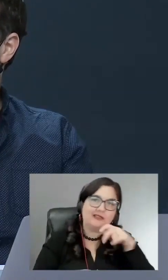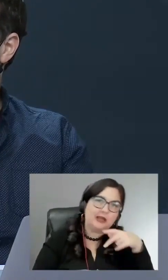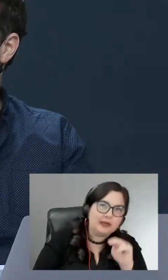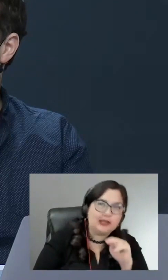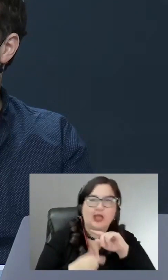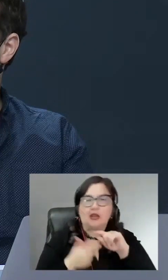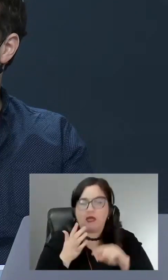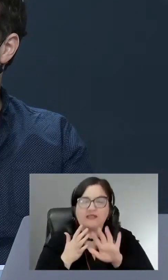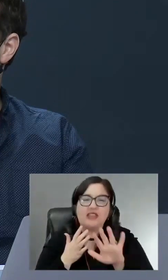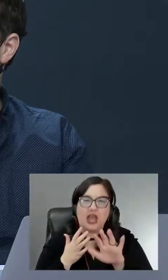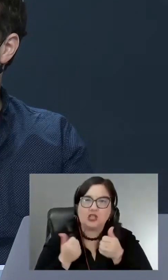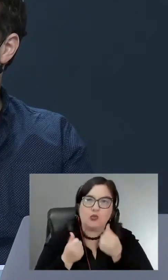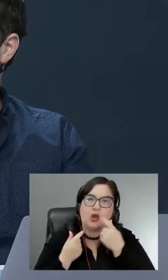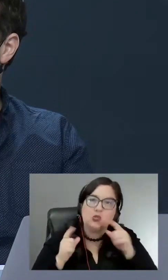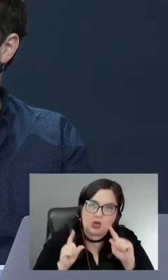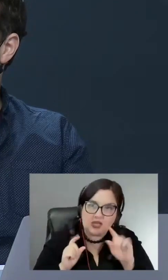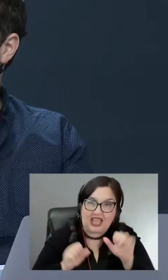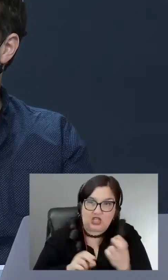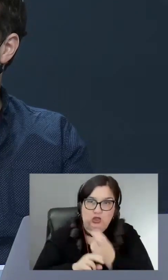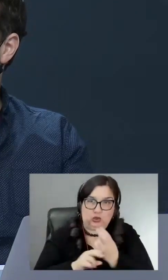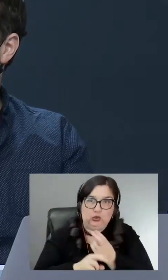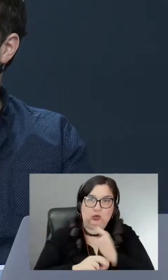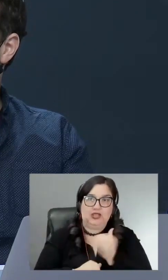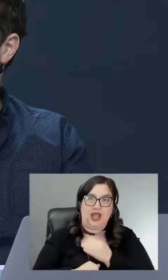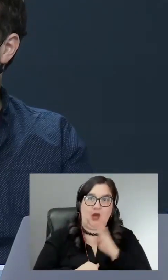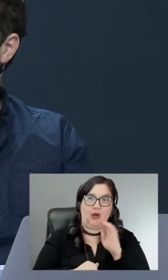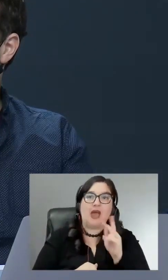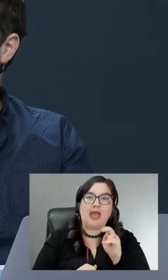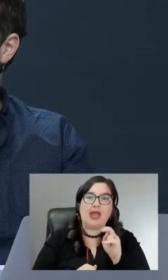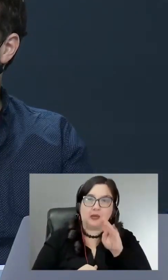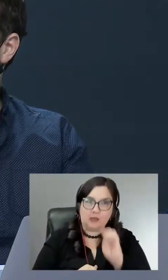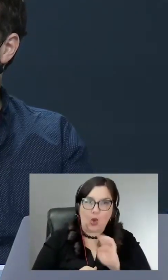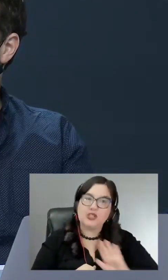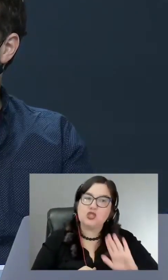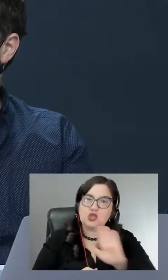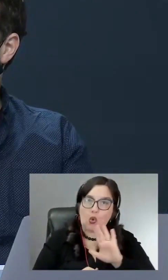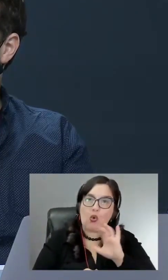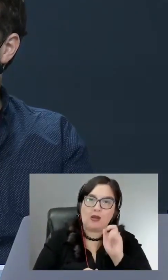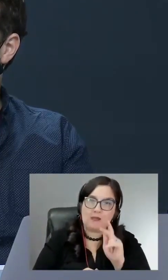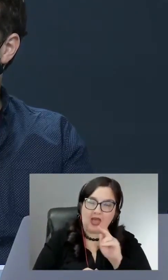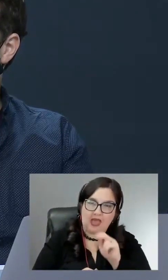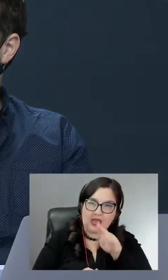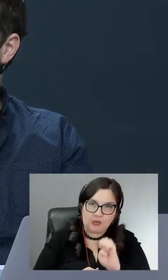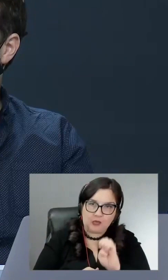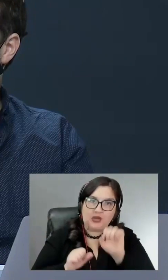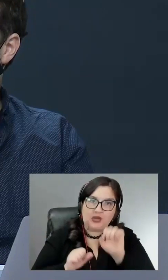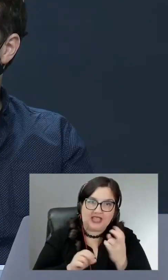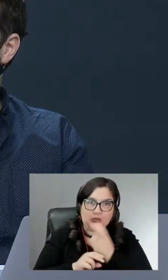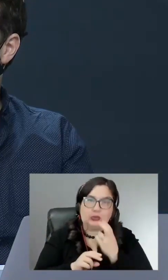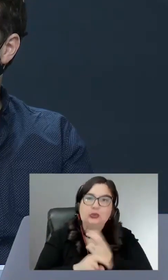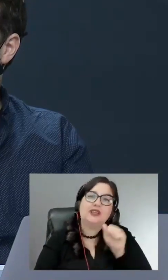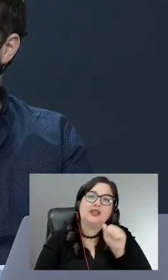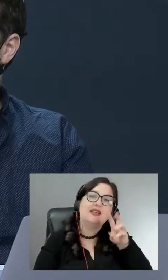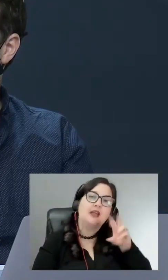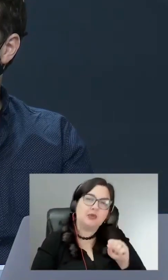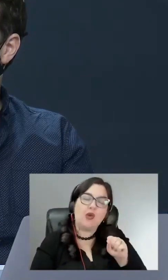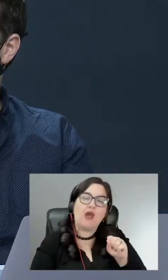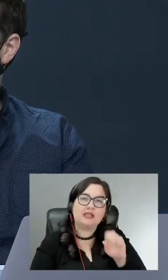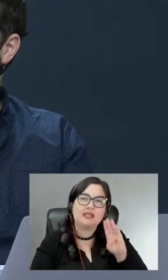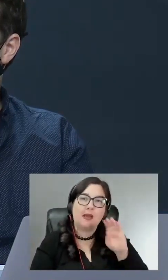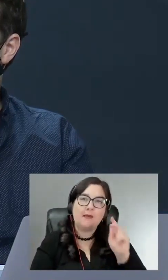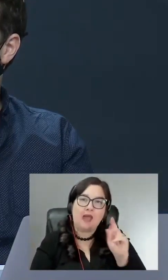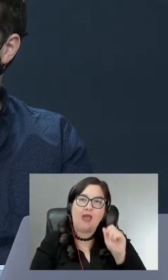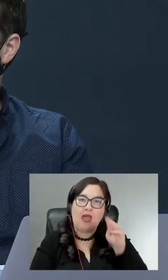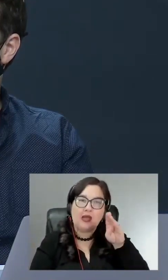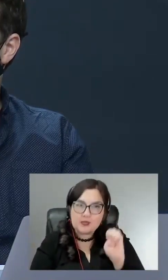can like use our backbone as your backbone. So you can create a private enterprise network using the AWS backbone. And you can also just do